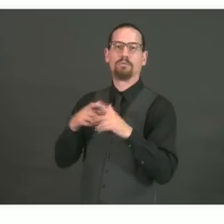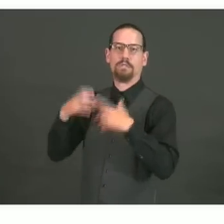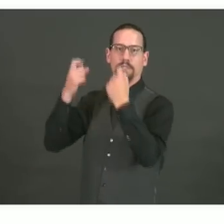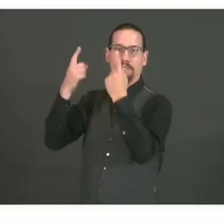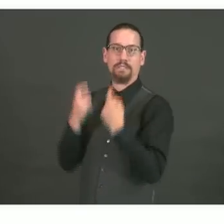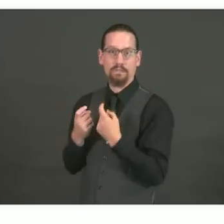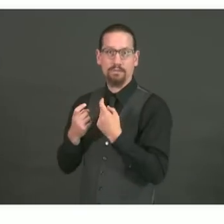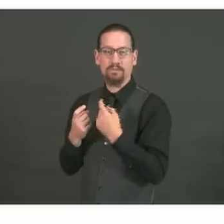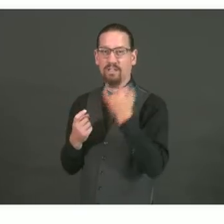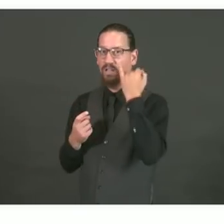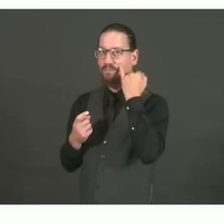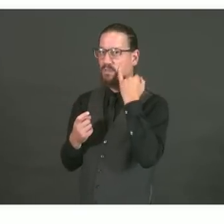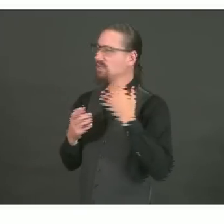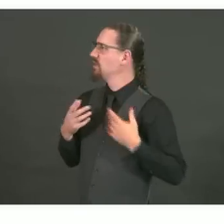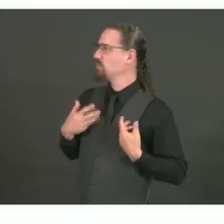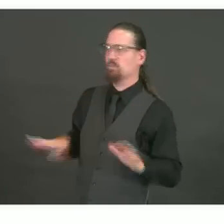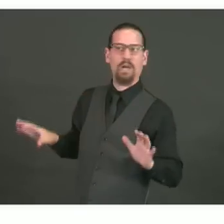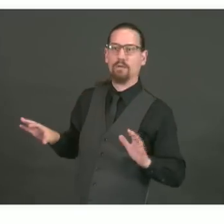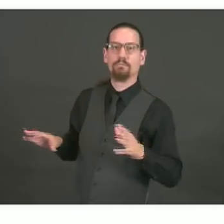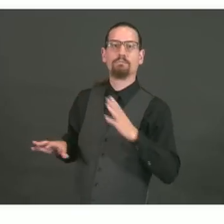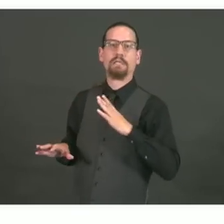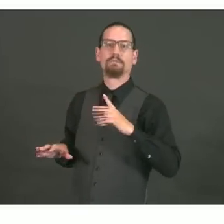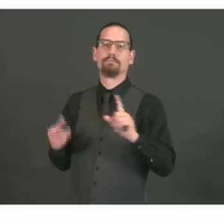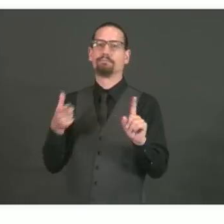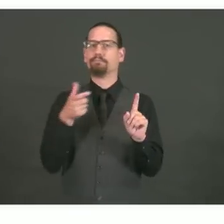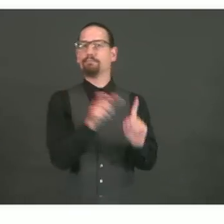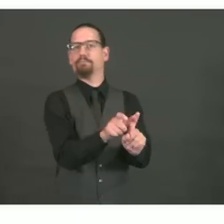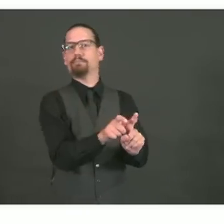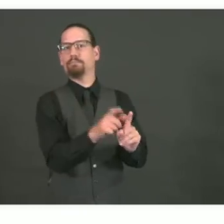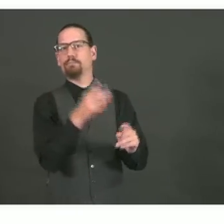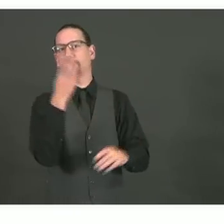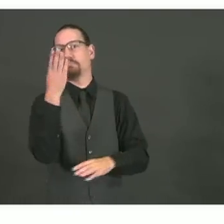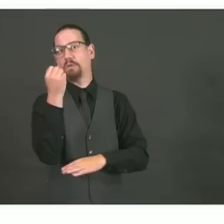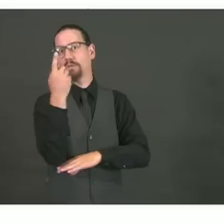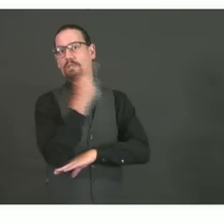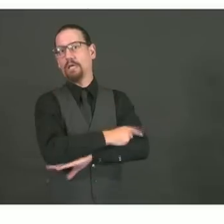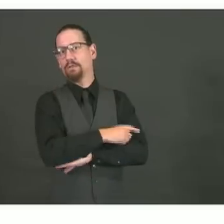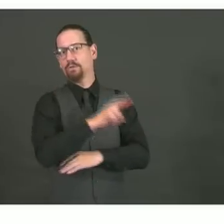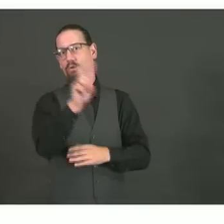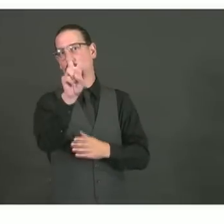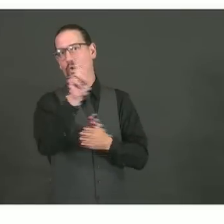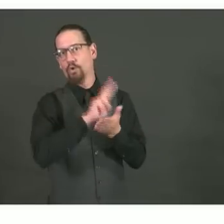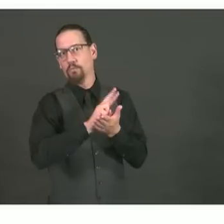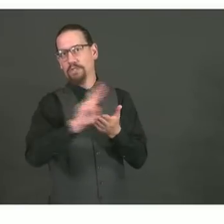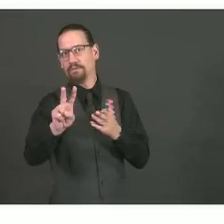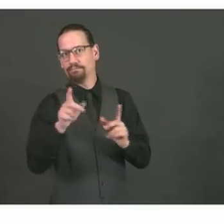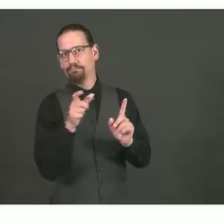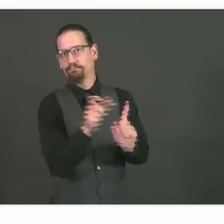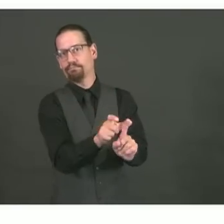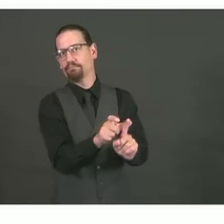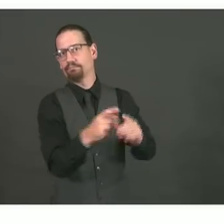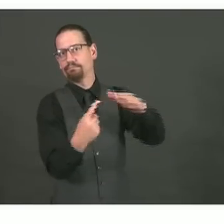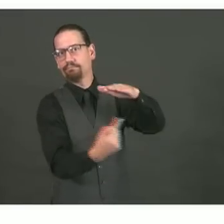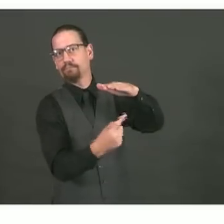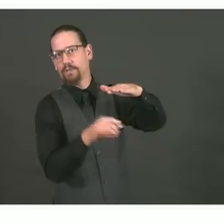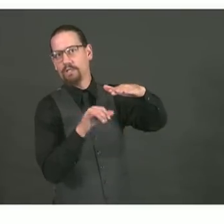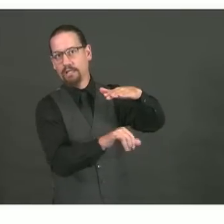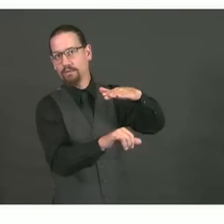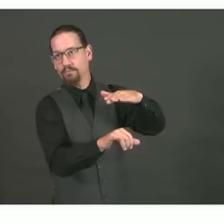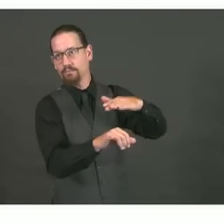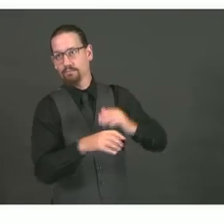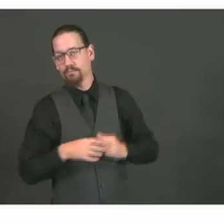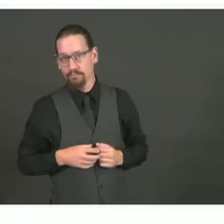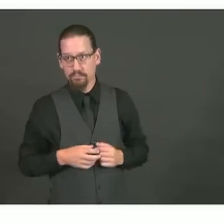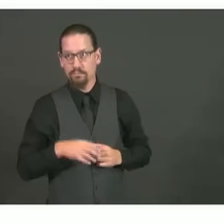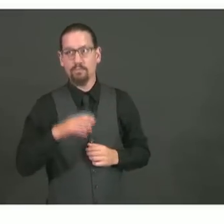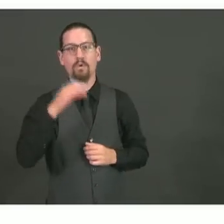So getting tested is one thing. Waiting for the results is another thing, and it can be stressful, and I understand that.